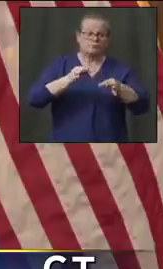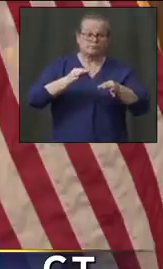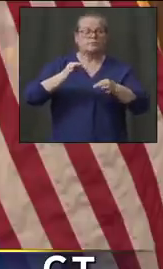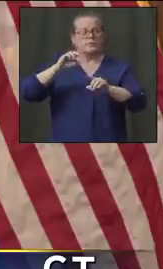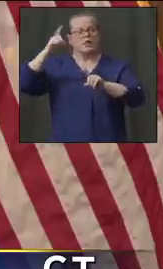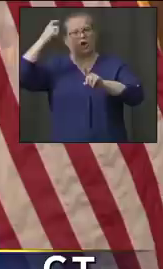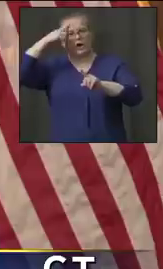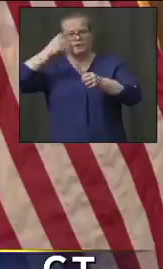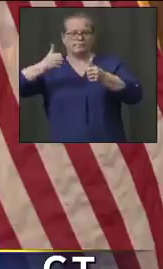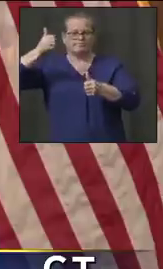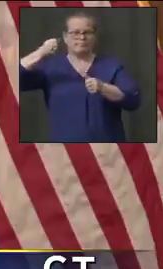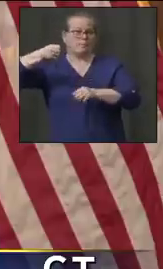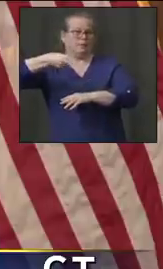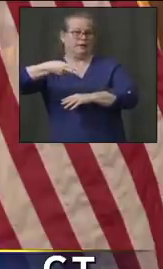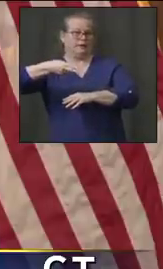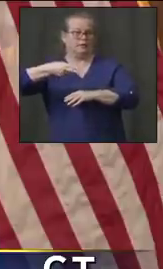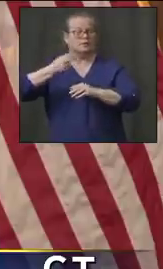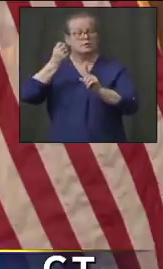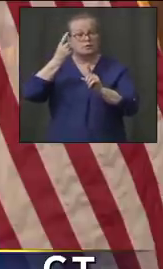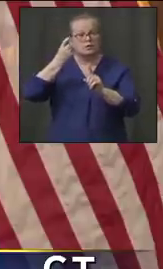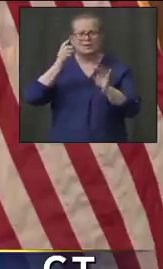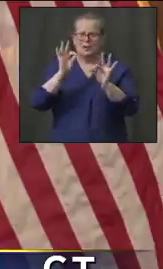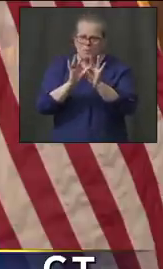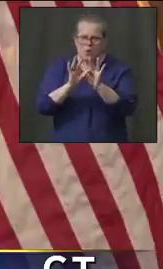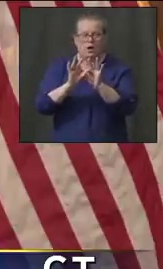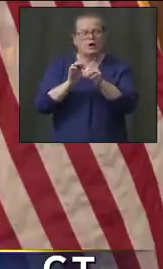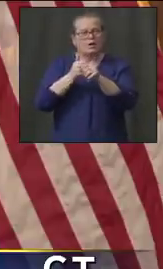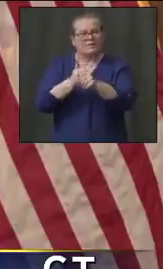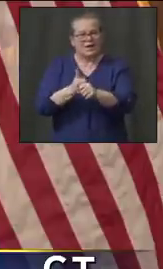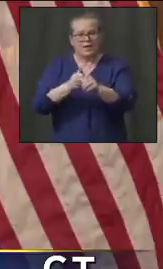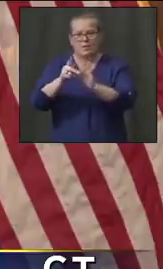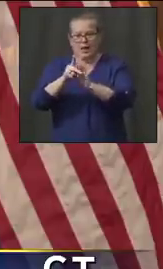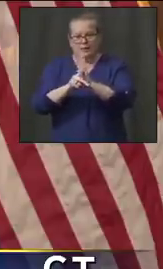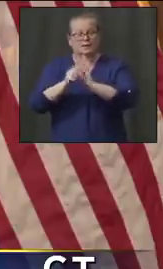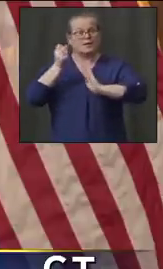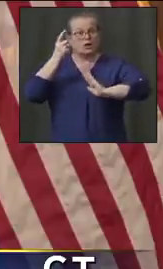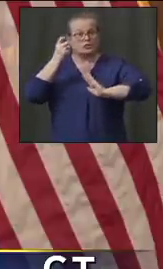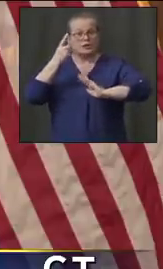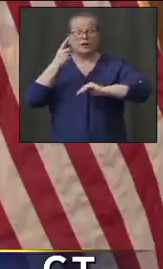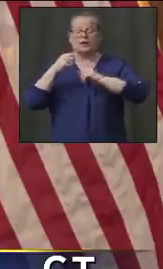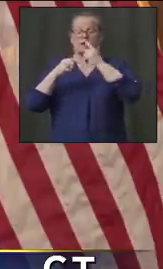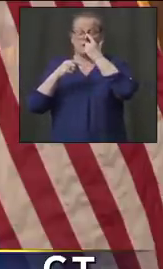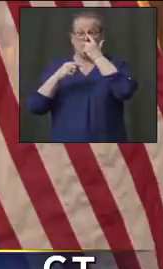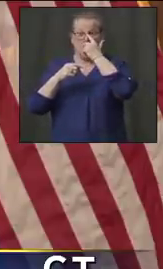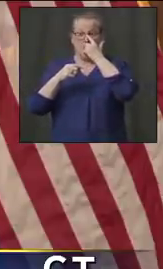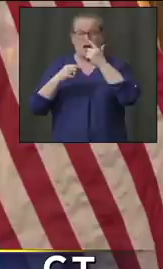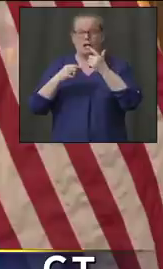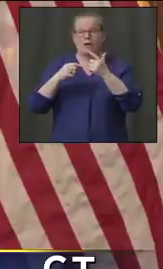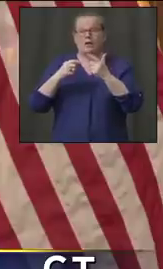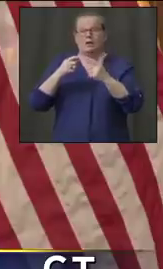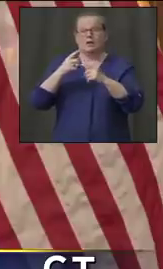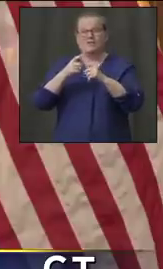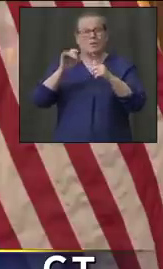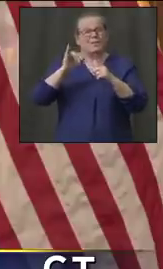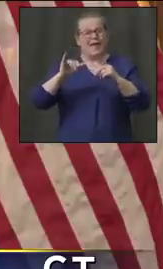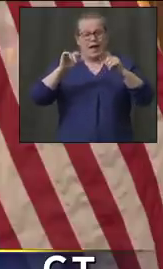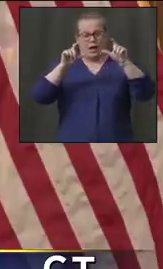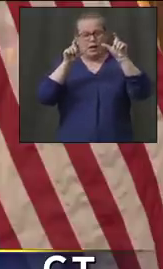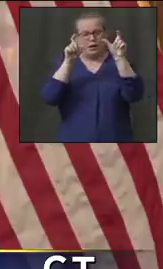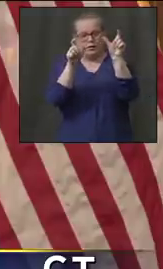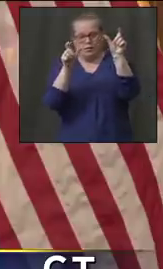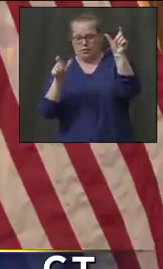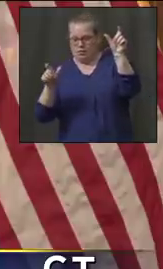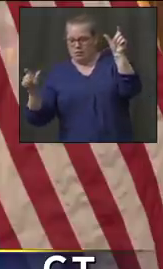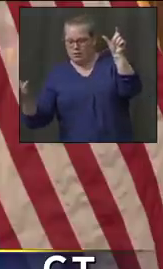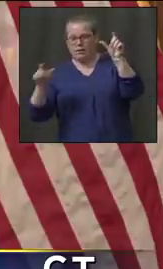that we have to have uniformity in terms of our policies and understanding that for us to go from level 4 to level 1, there has